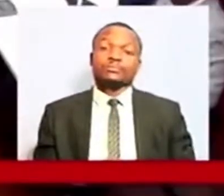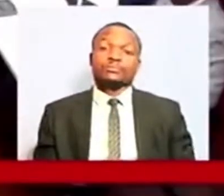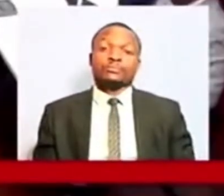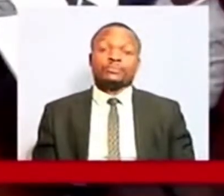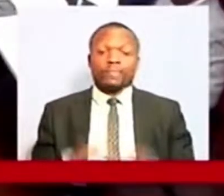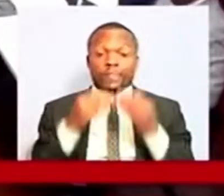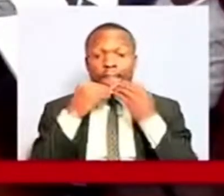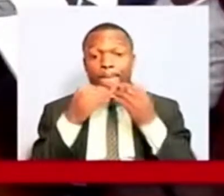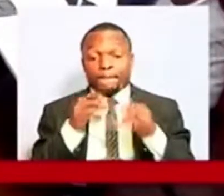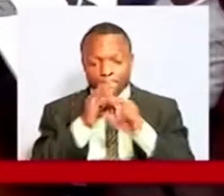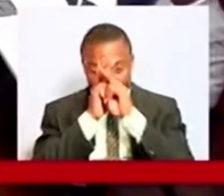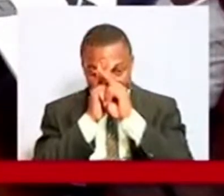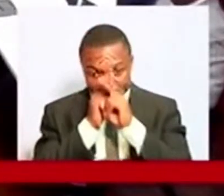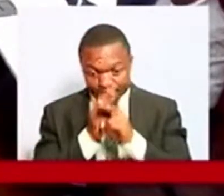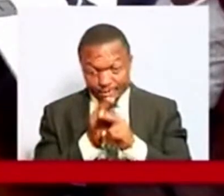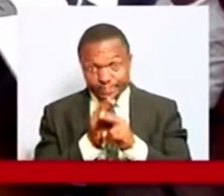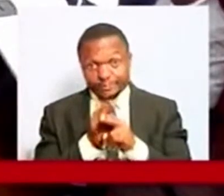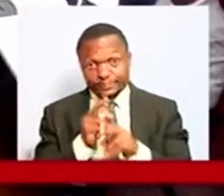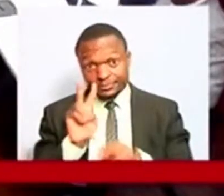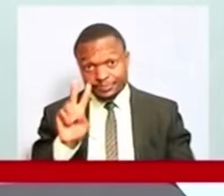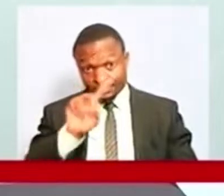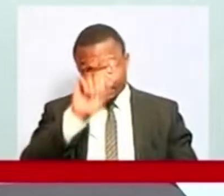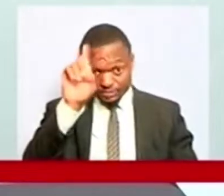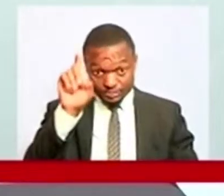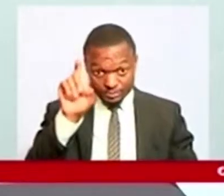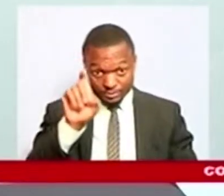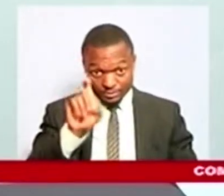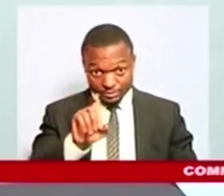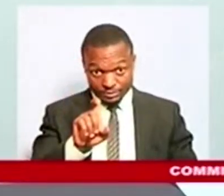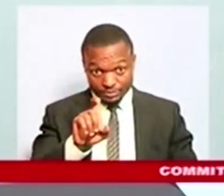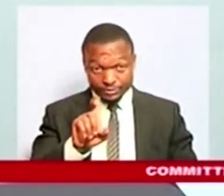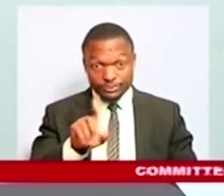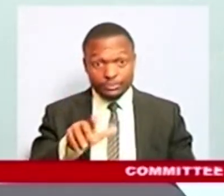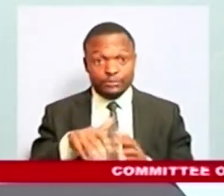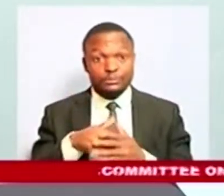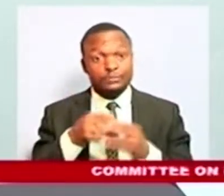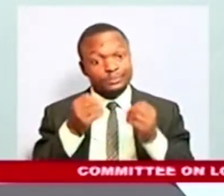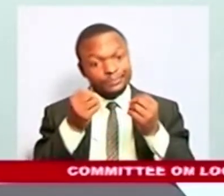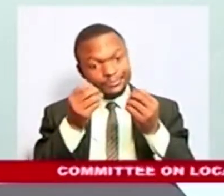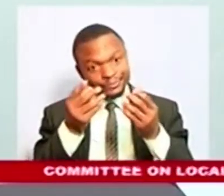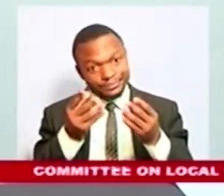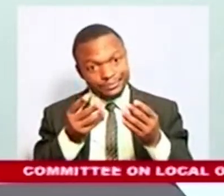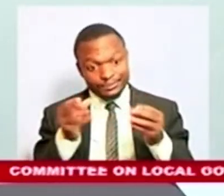Thank you, Honorable. So, two questions. How many